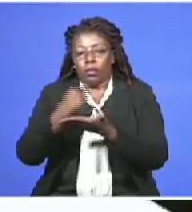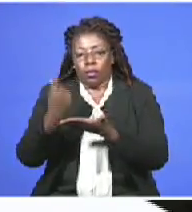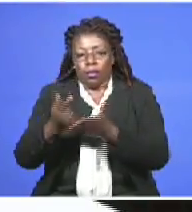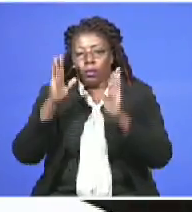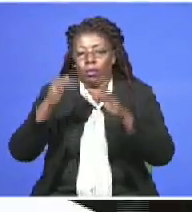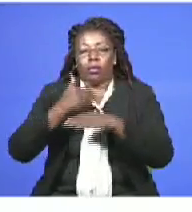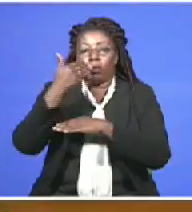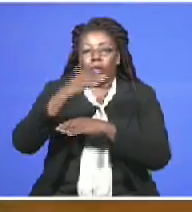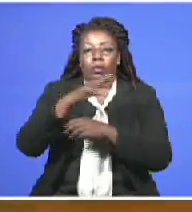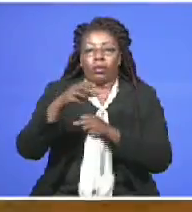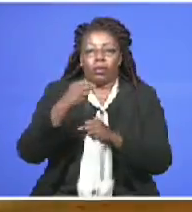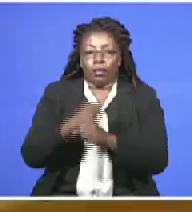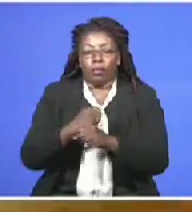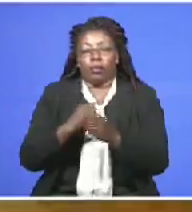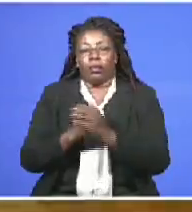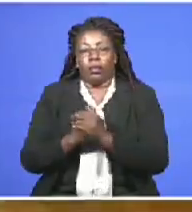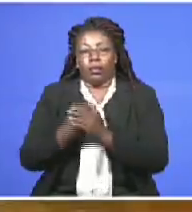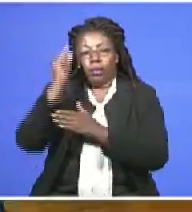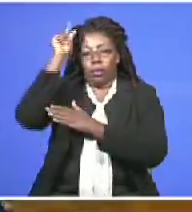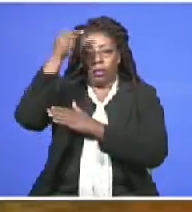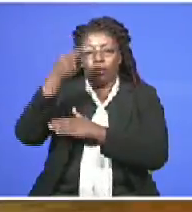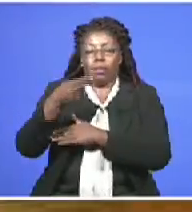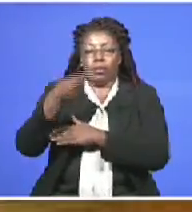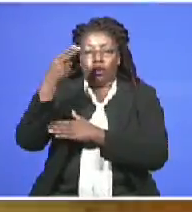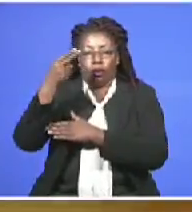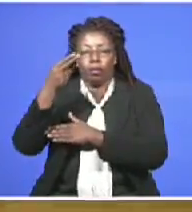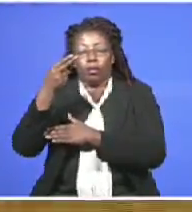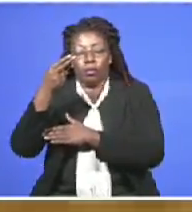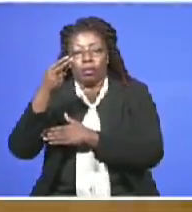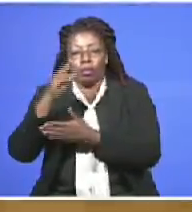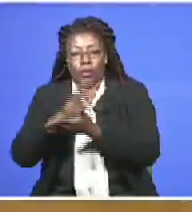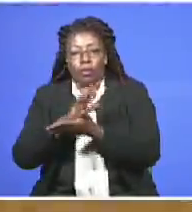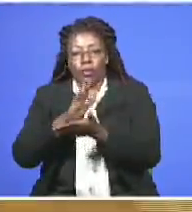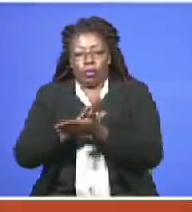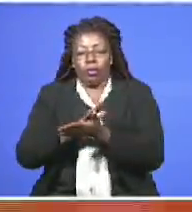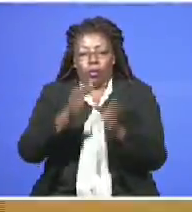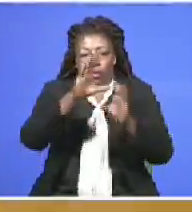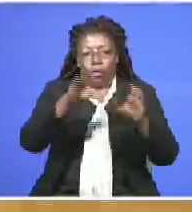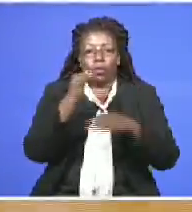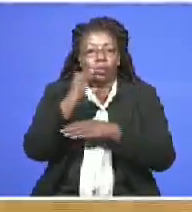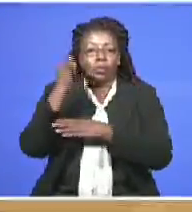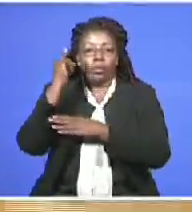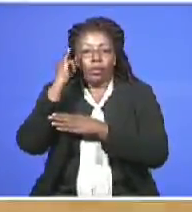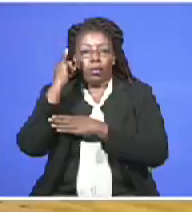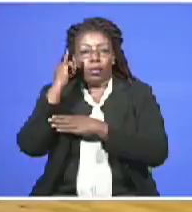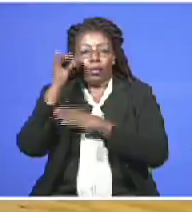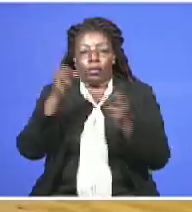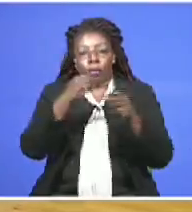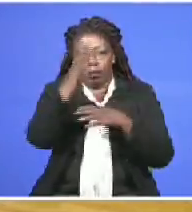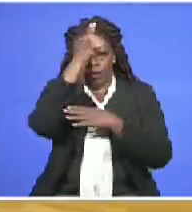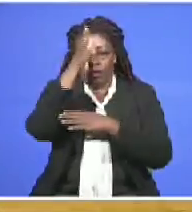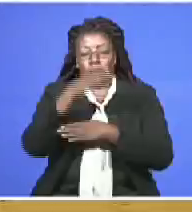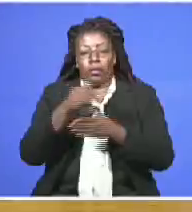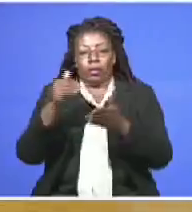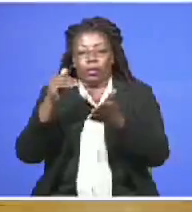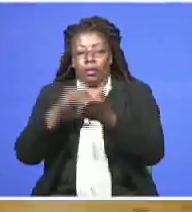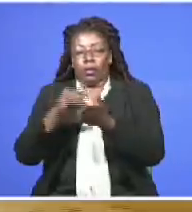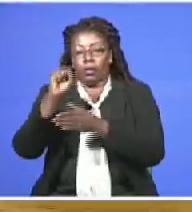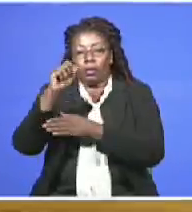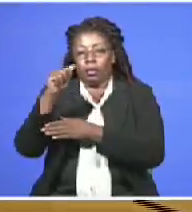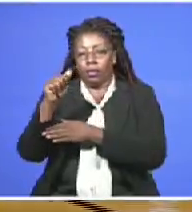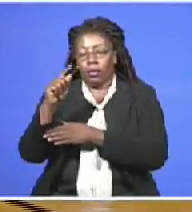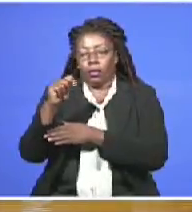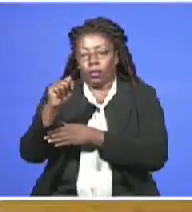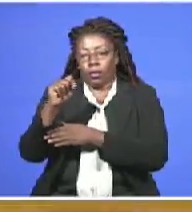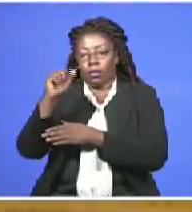year. Government High also on court yesterday. The Magic men blasted St. Anne's 70-38 for